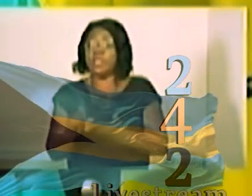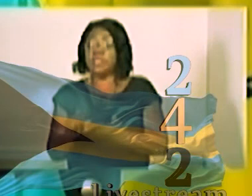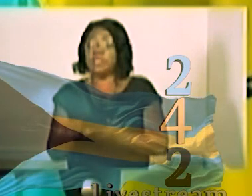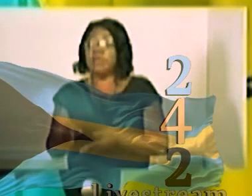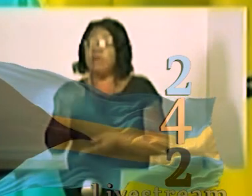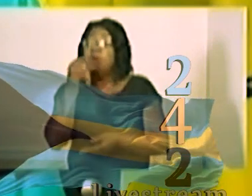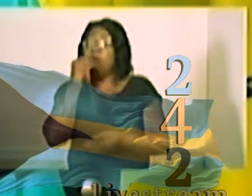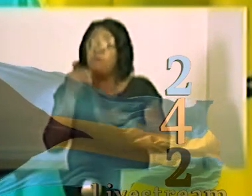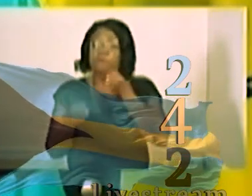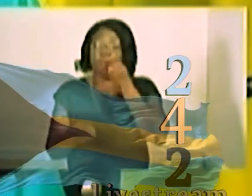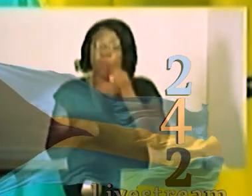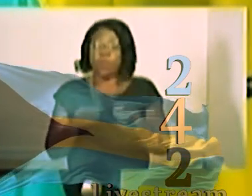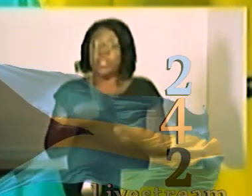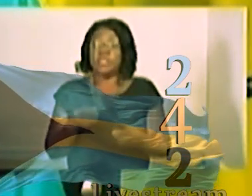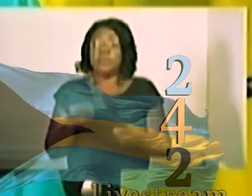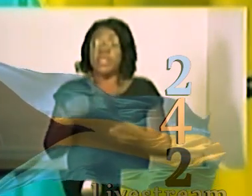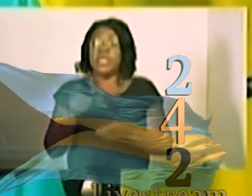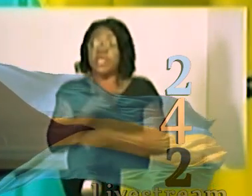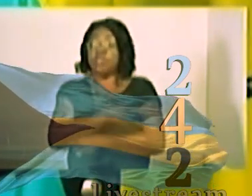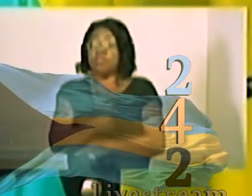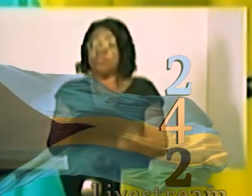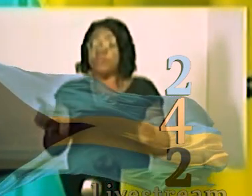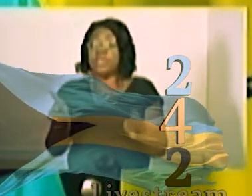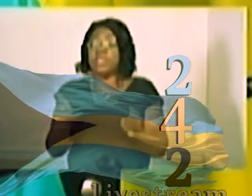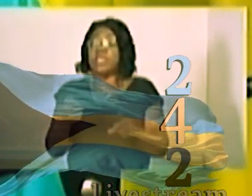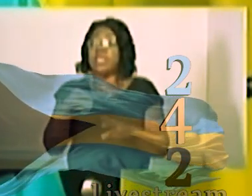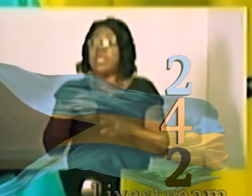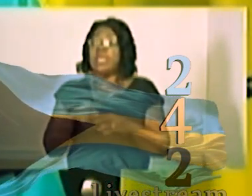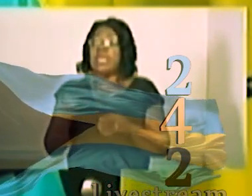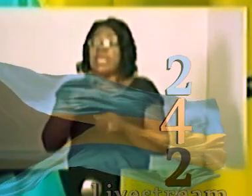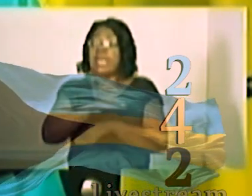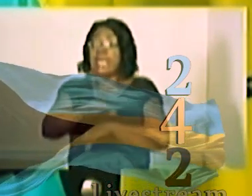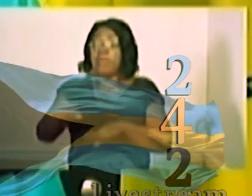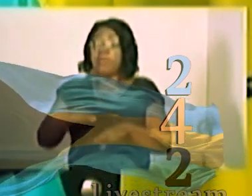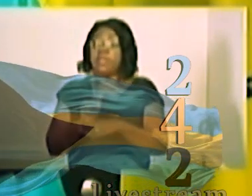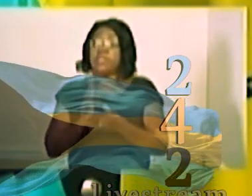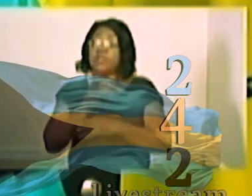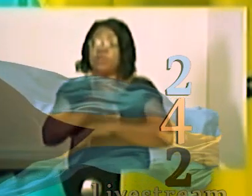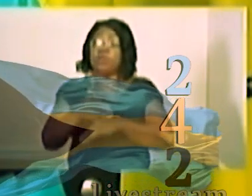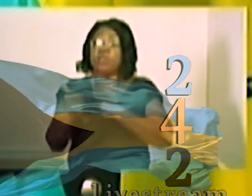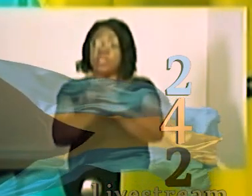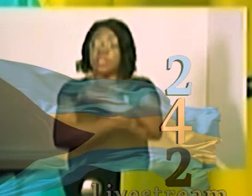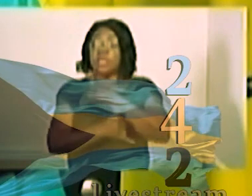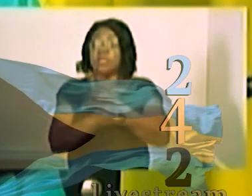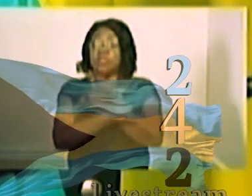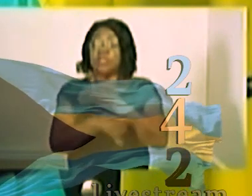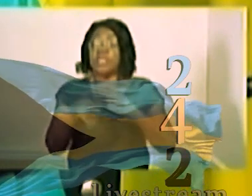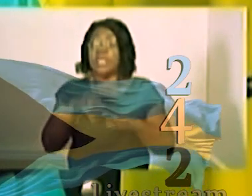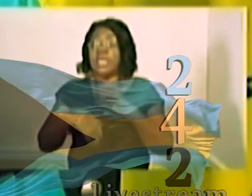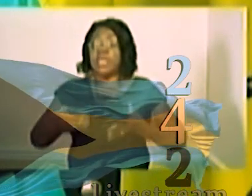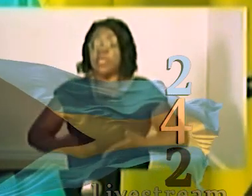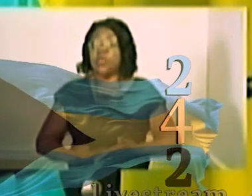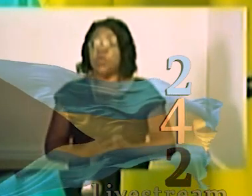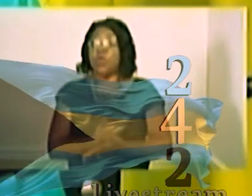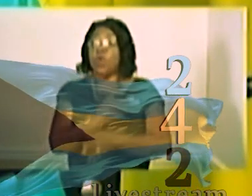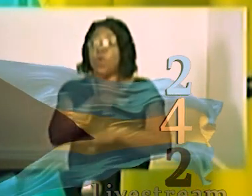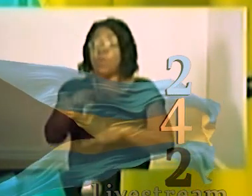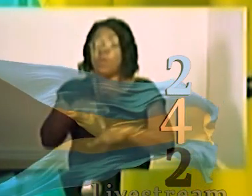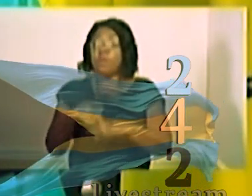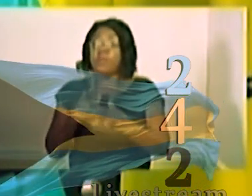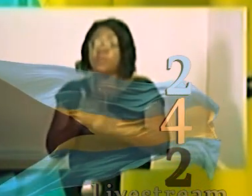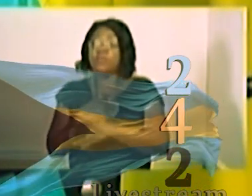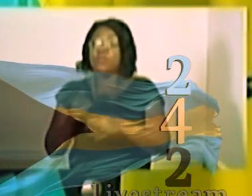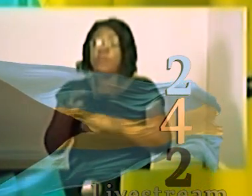Food is being distributed in zones across the country and New Providence through the Ministry of